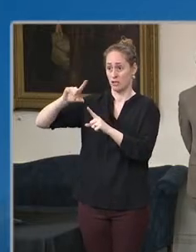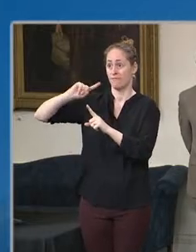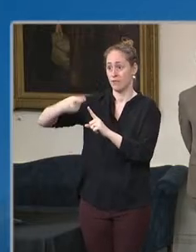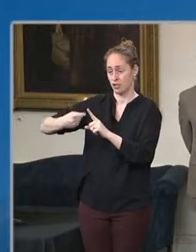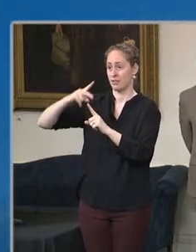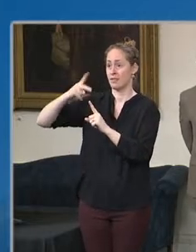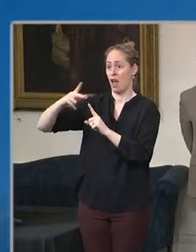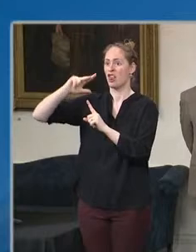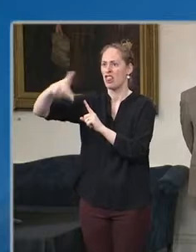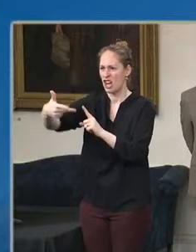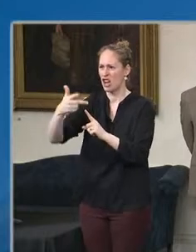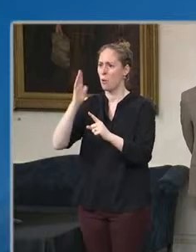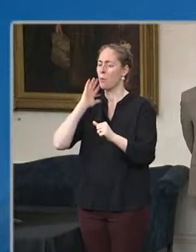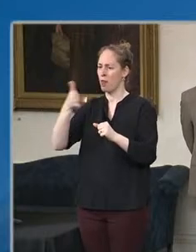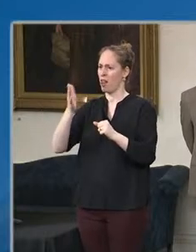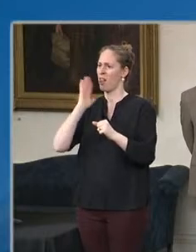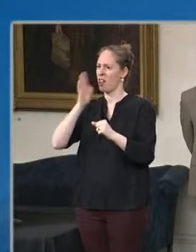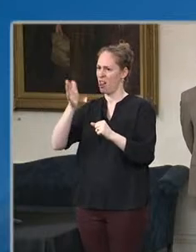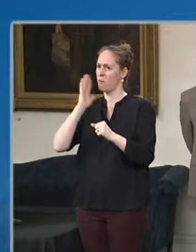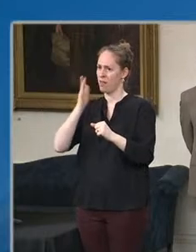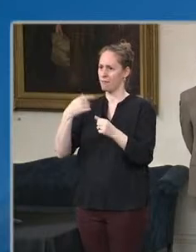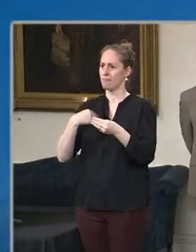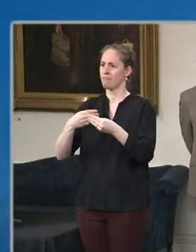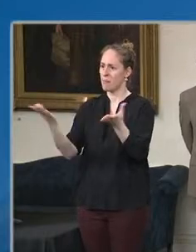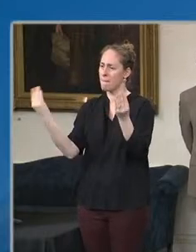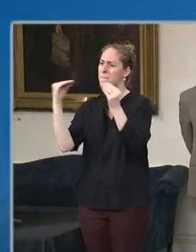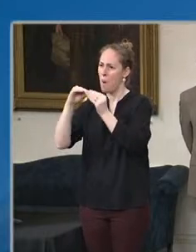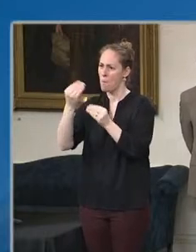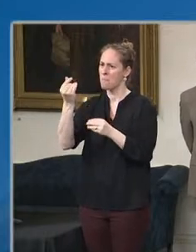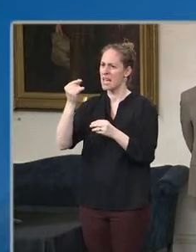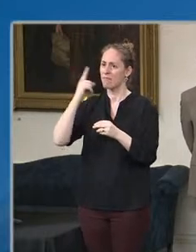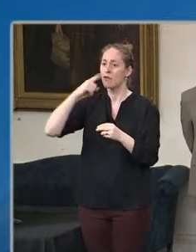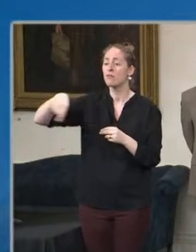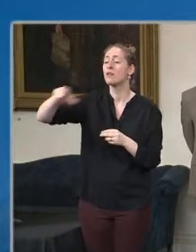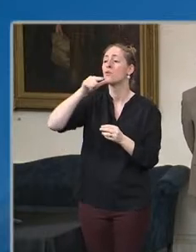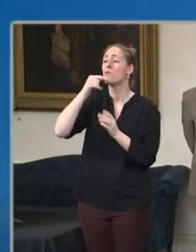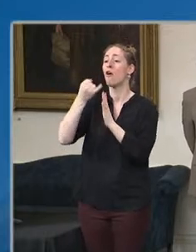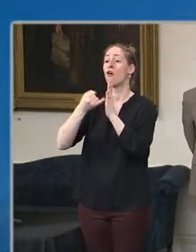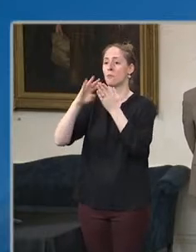total emergency assistance for the arts community this year to $7 million.